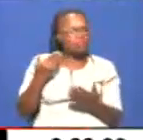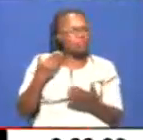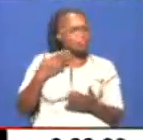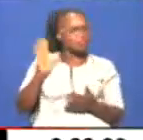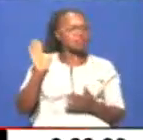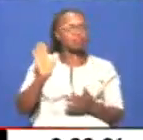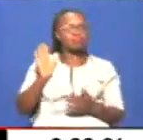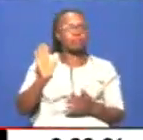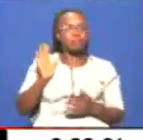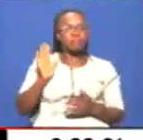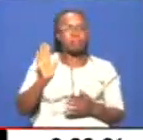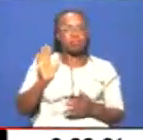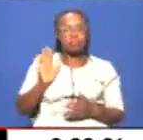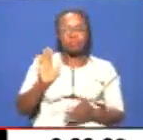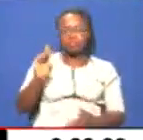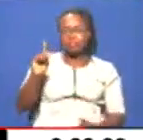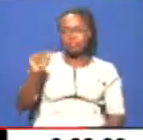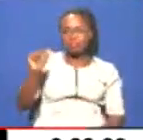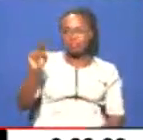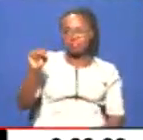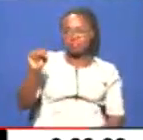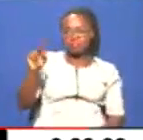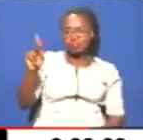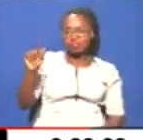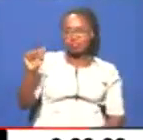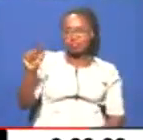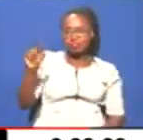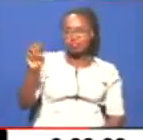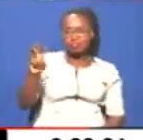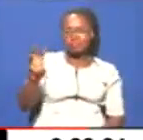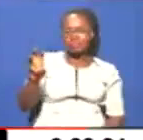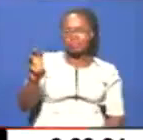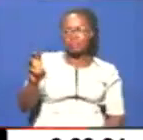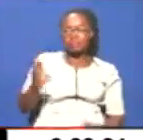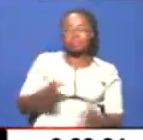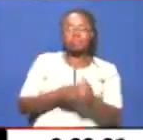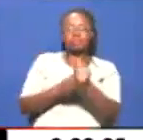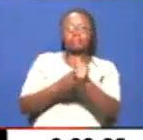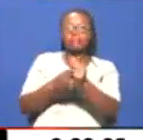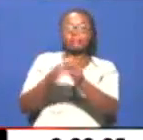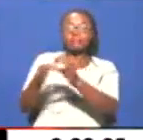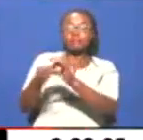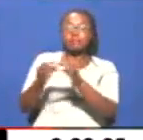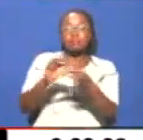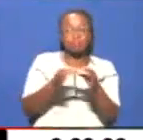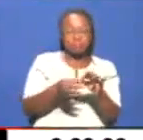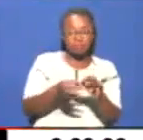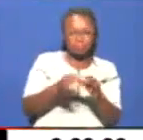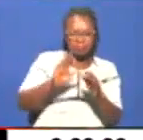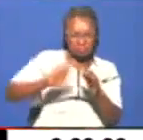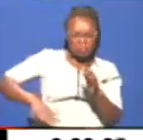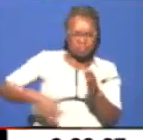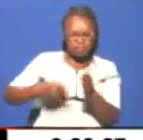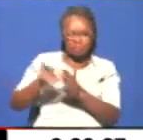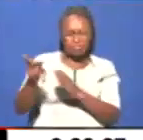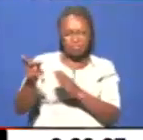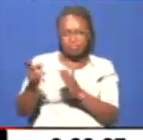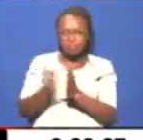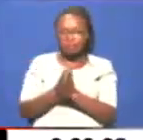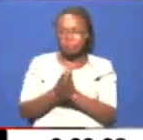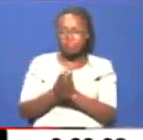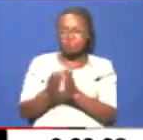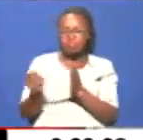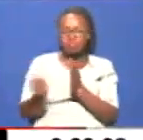We don't want Dan Kagwe anymore at the helm of the corporation. Due to delays in salary payment over the last